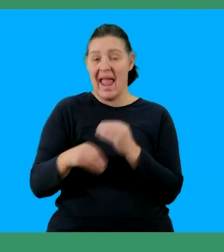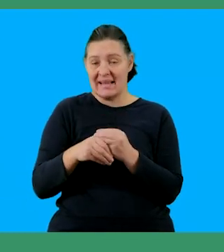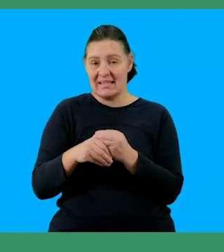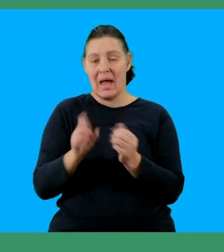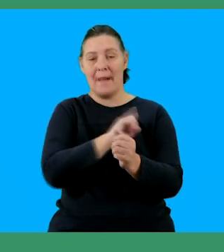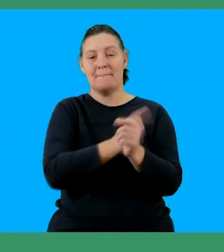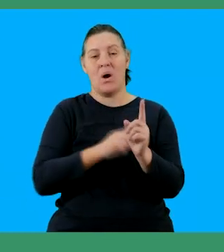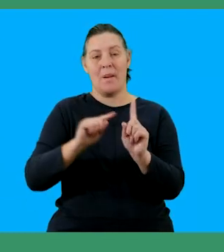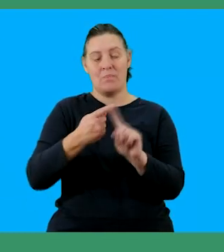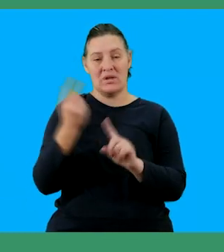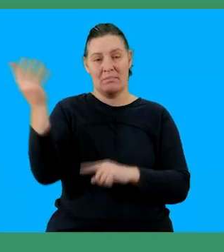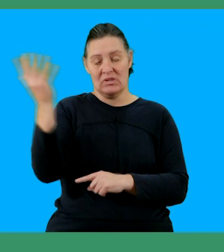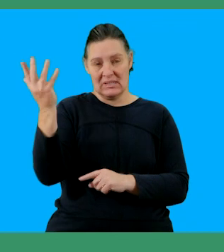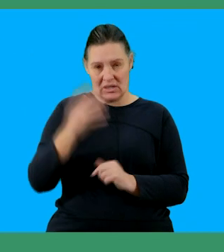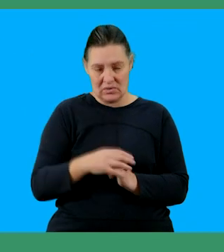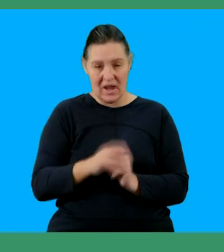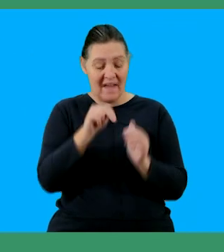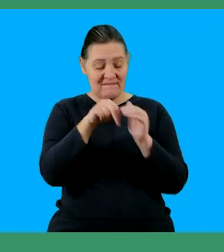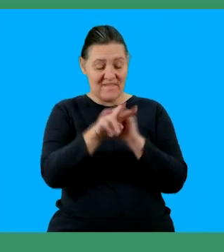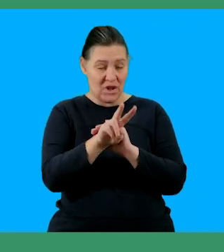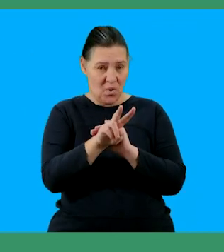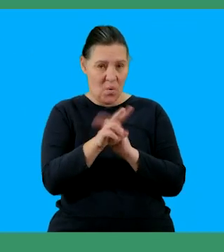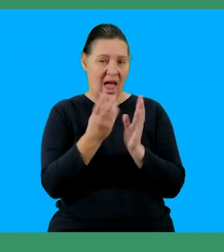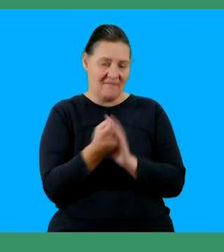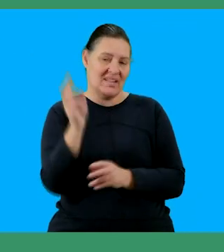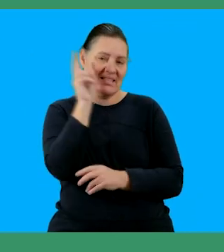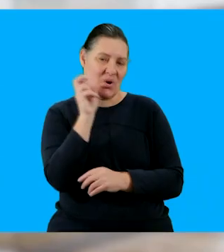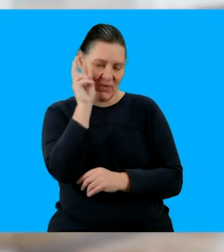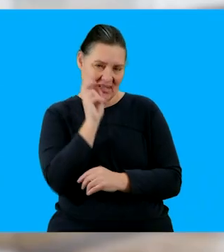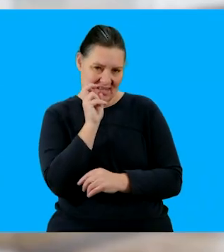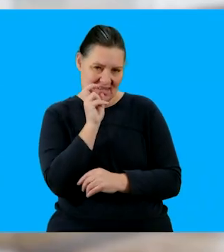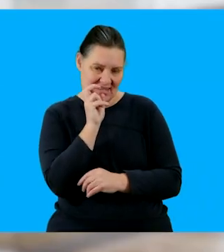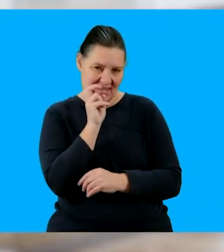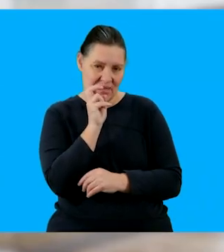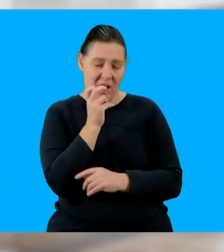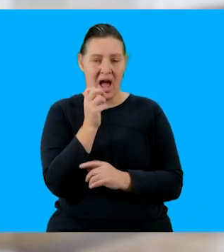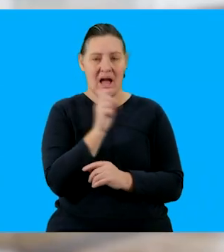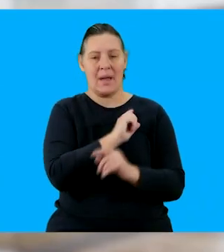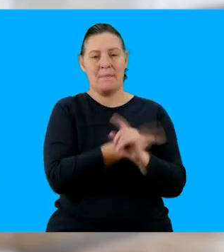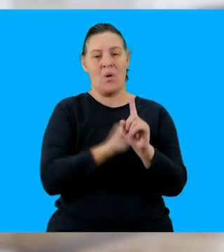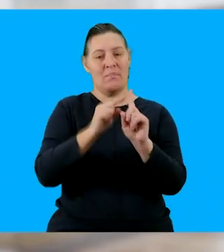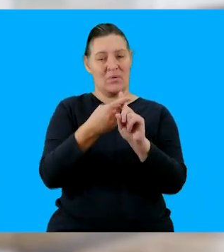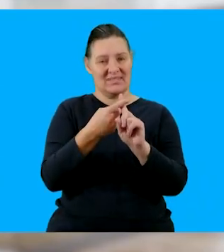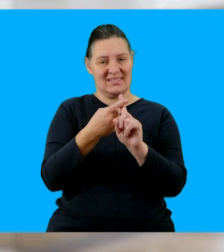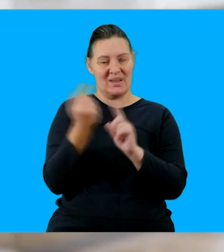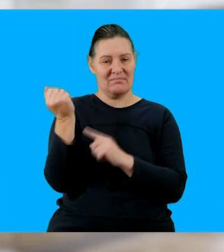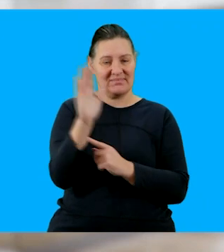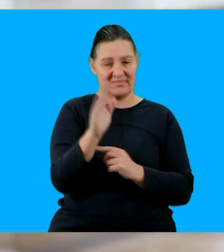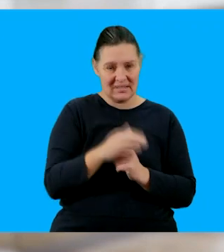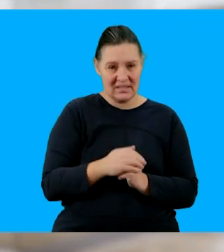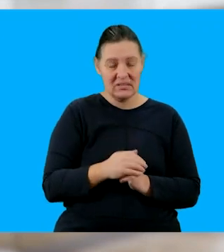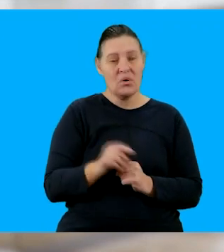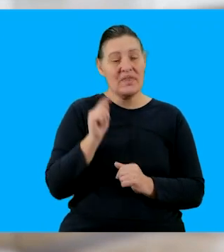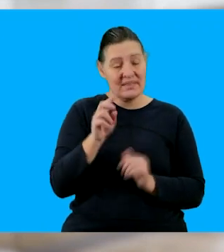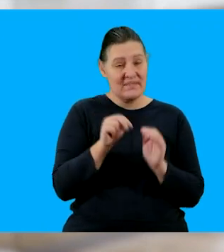a PowerPoint presentation. A video has a sound. It was added on a PowerPoint presentation.